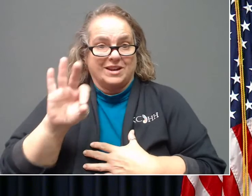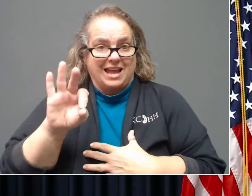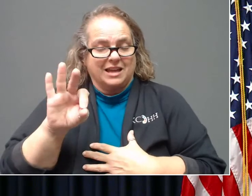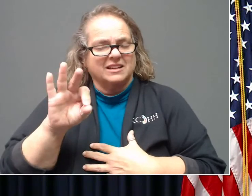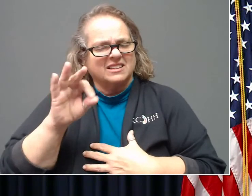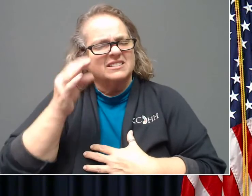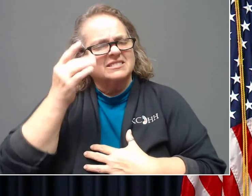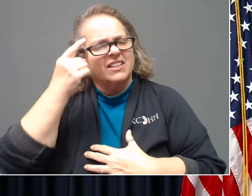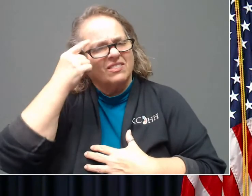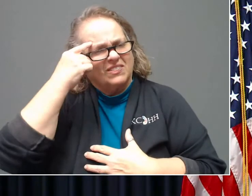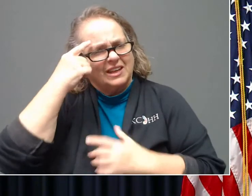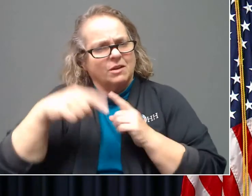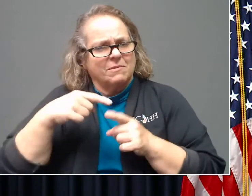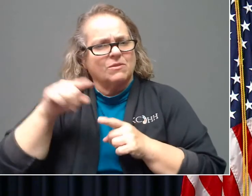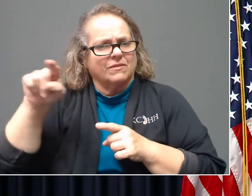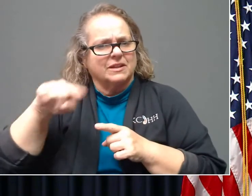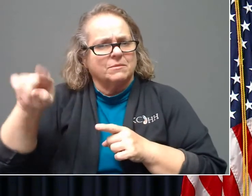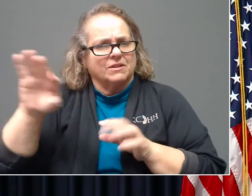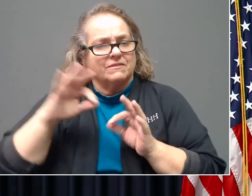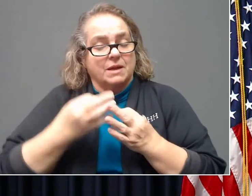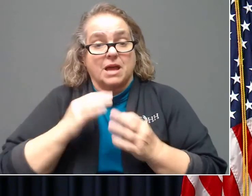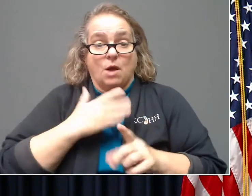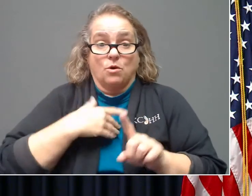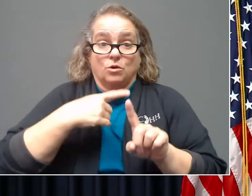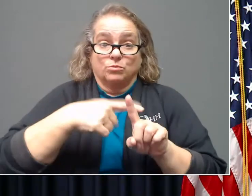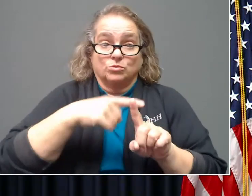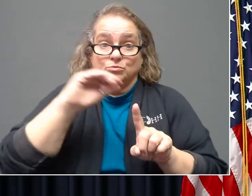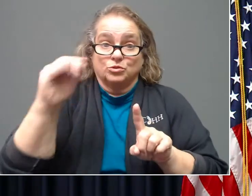them. Our positivity rate is down again,